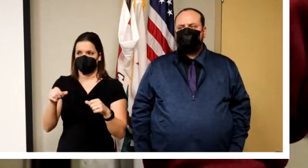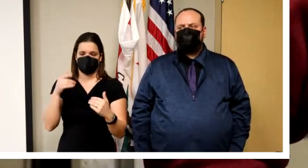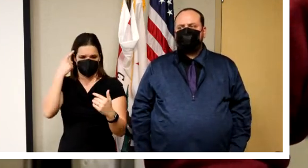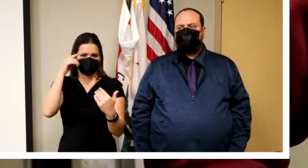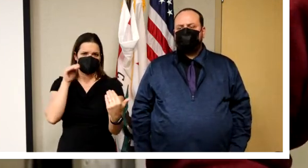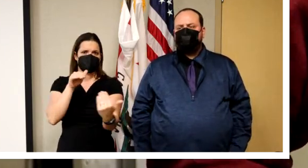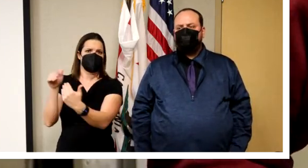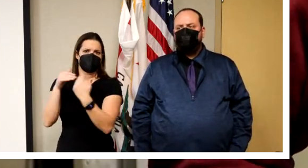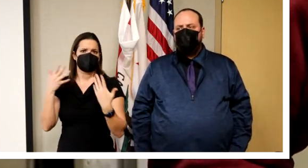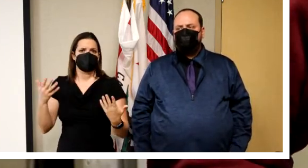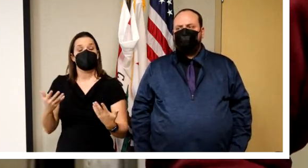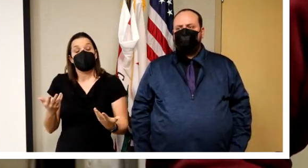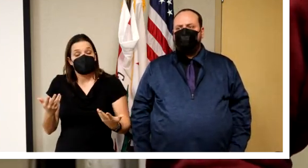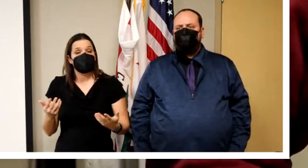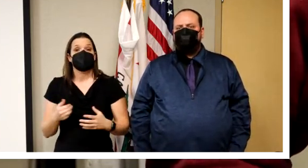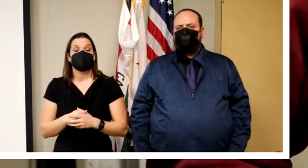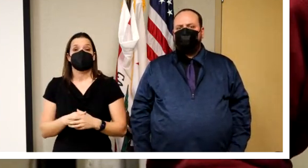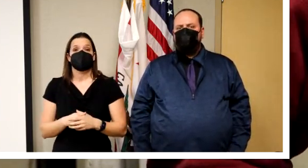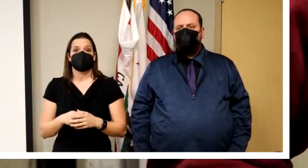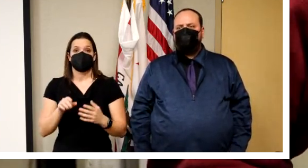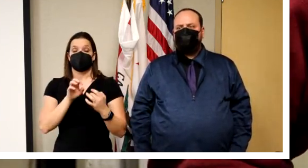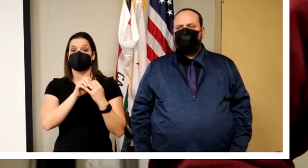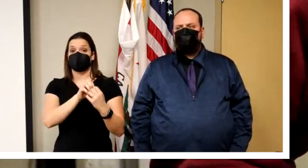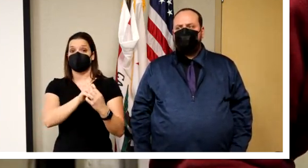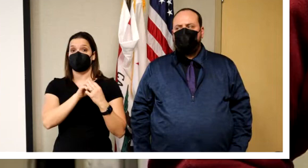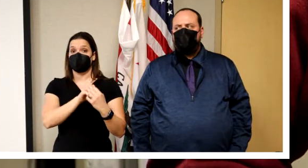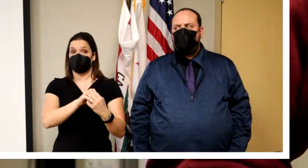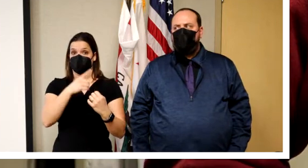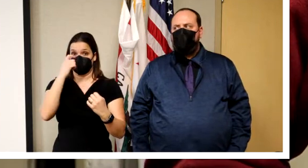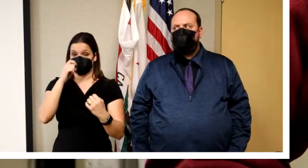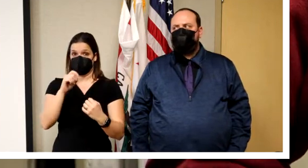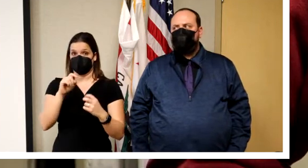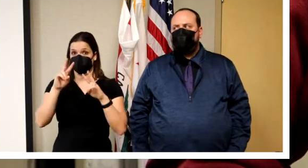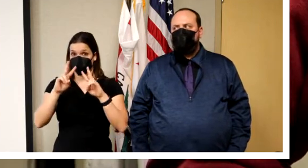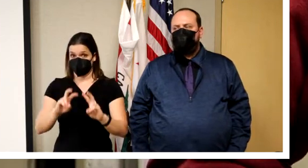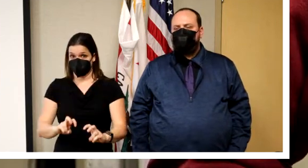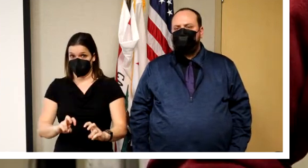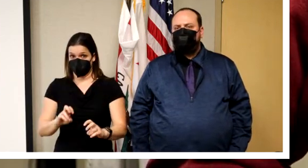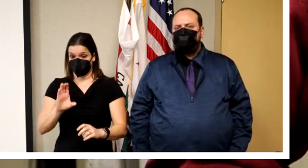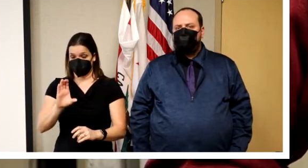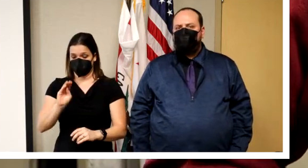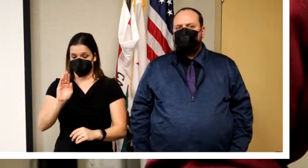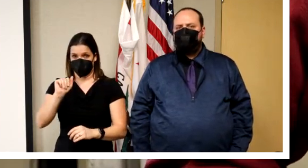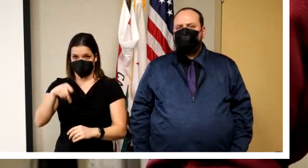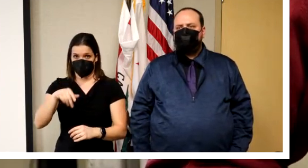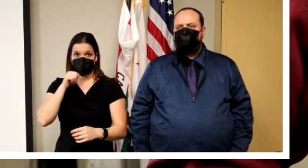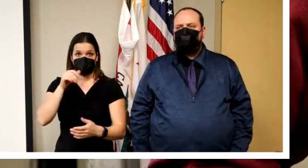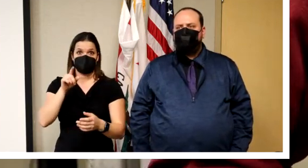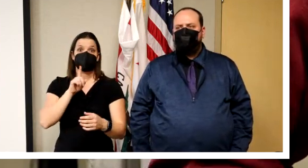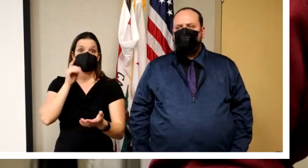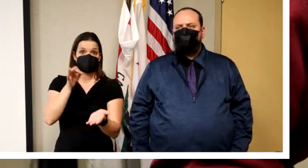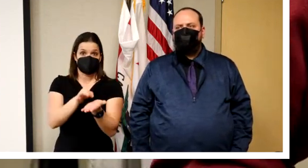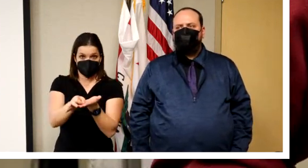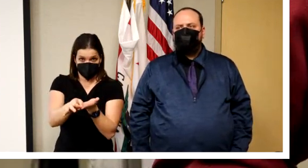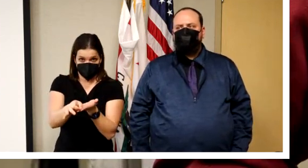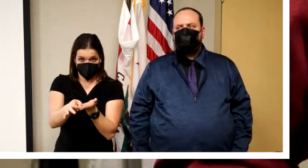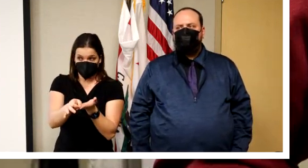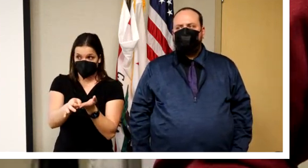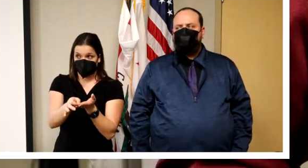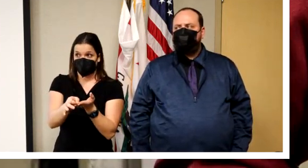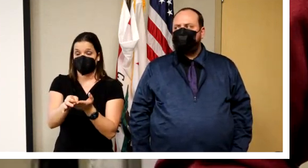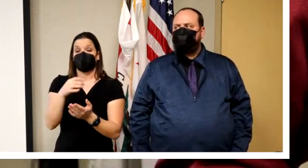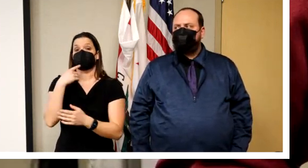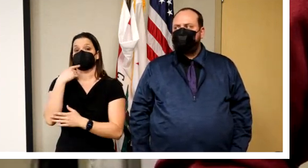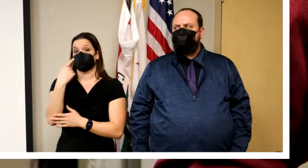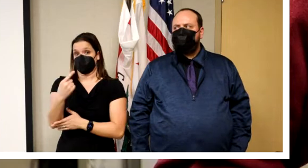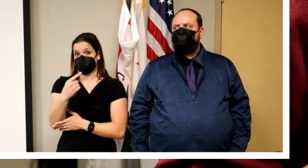fair what you're saying. And so then there is also the debate about, because it's a survey, right, for CVAP numbers, not an actual count. I'll tell